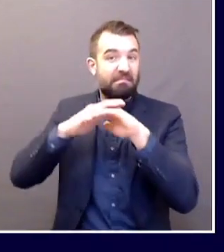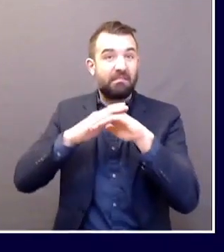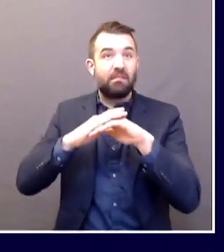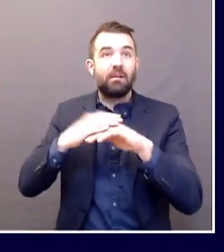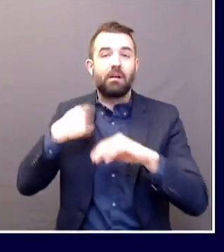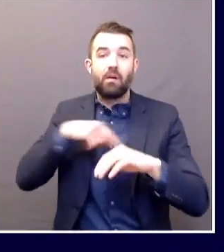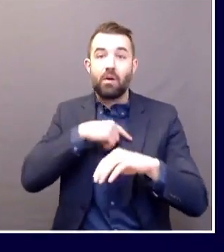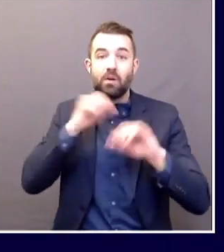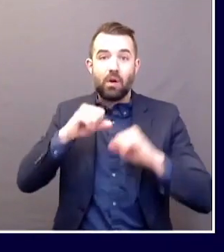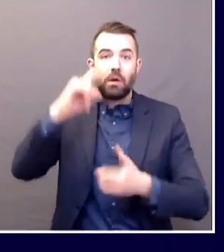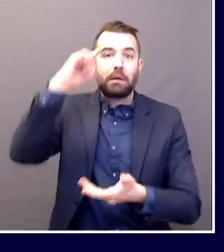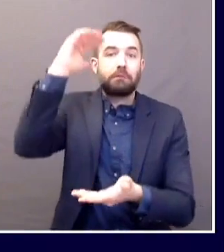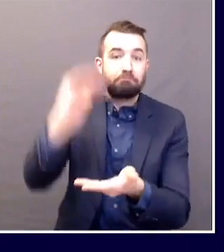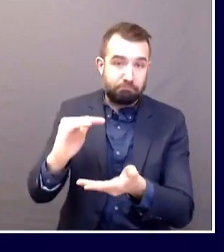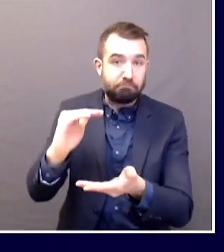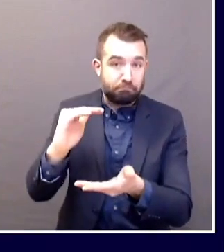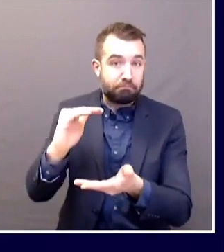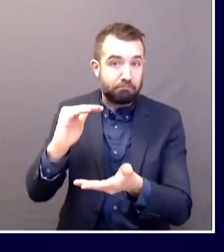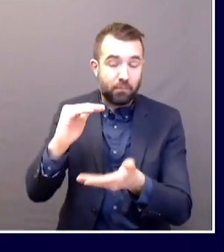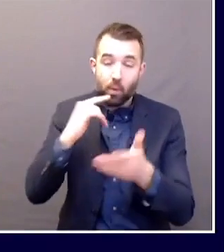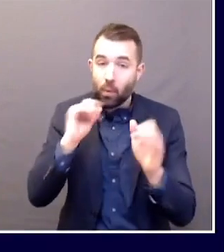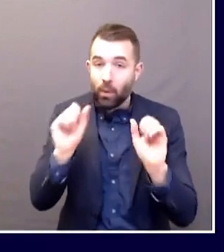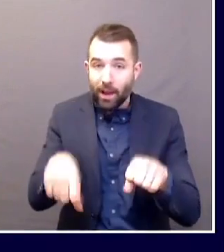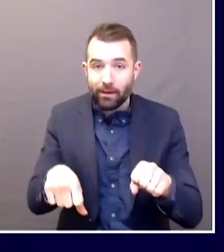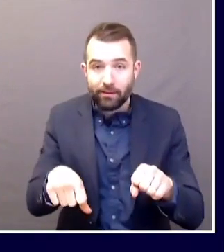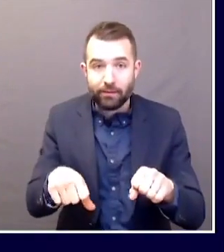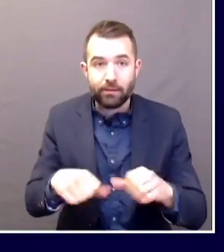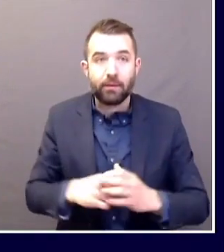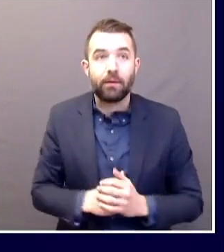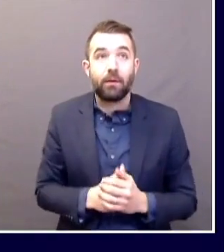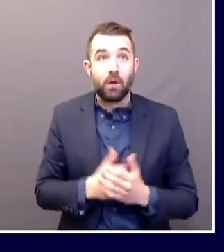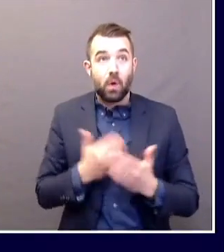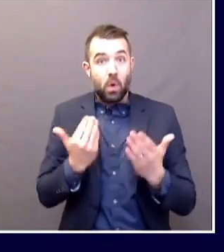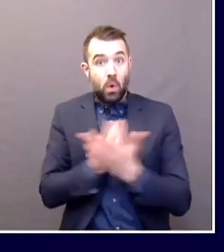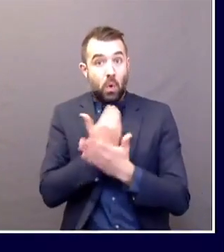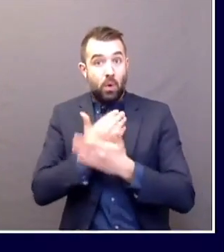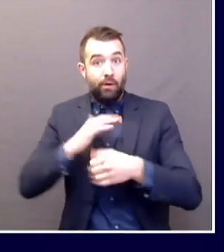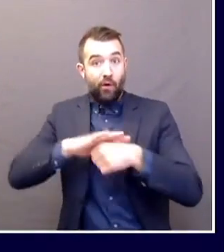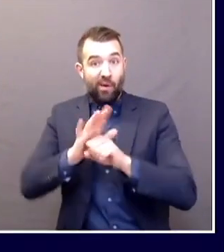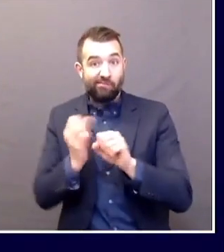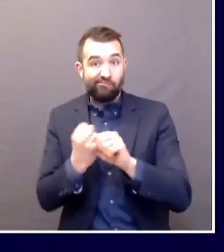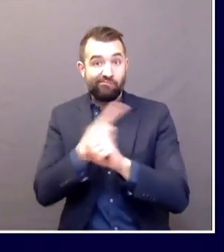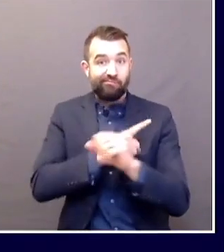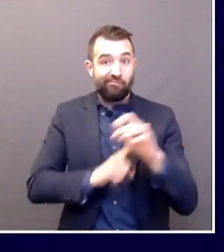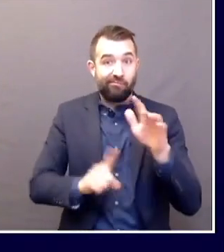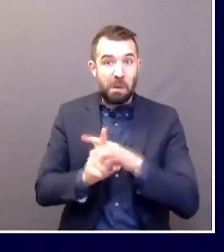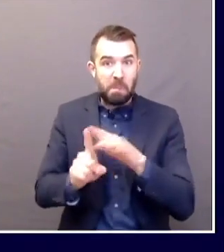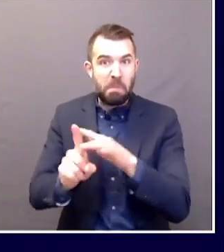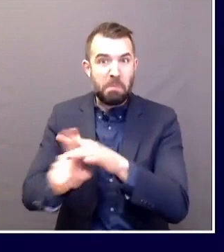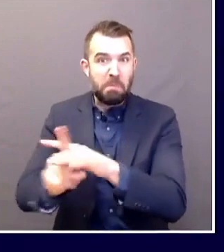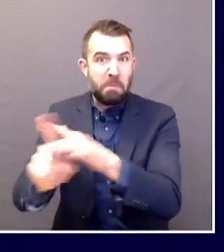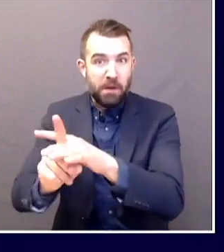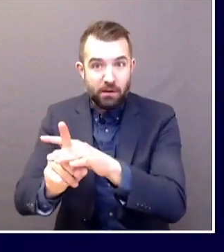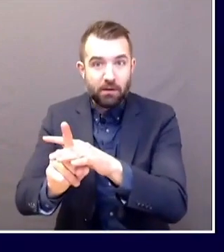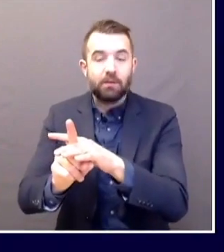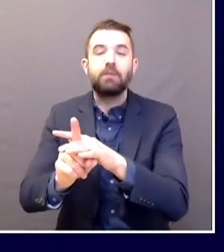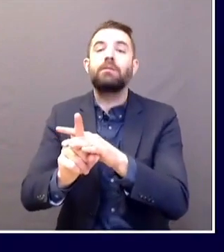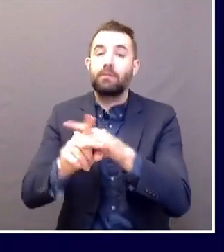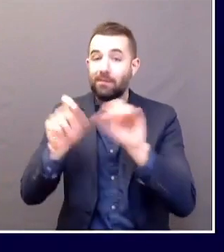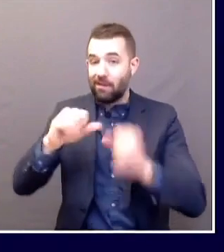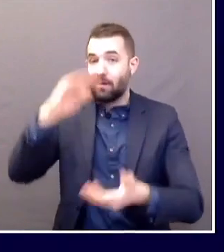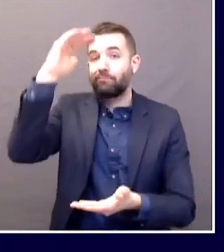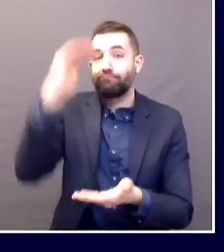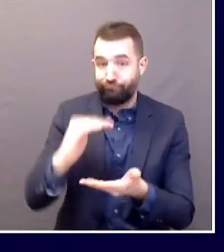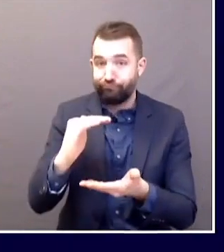50%. Or if a new variant strain poses a significant risk to public health, something unexpected at this time. But